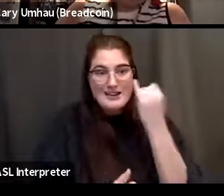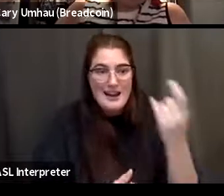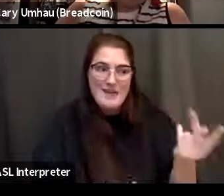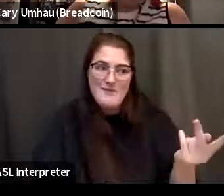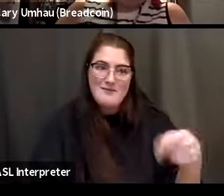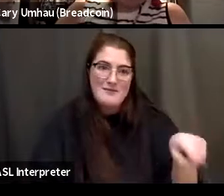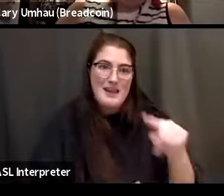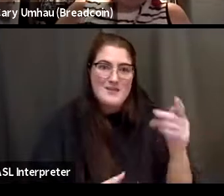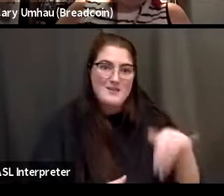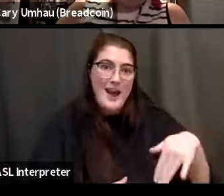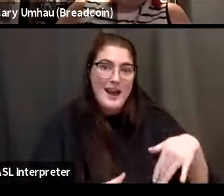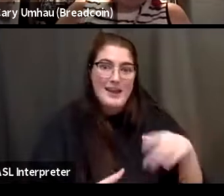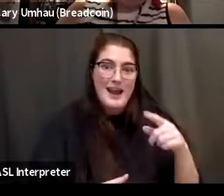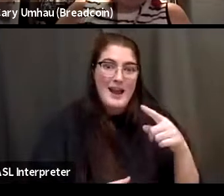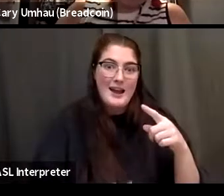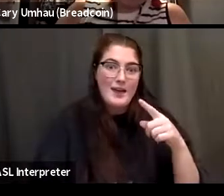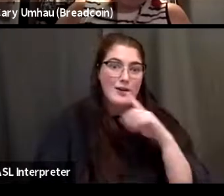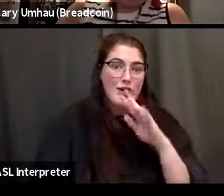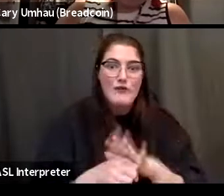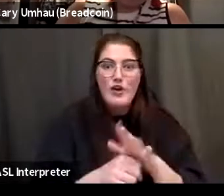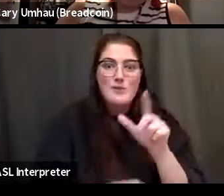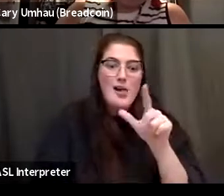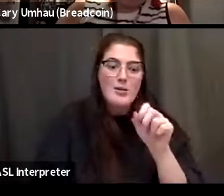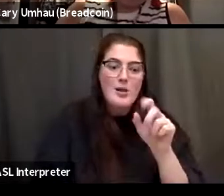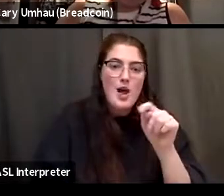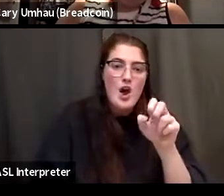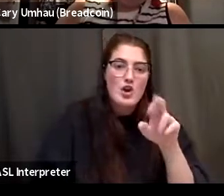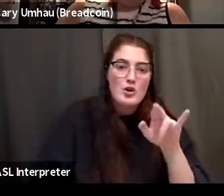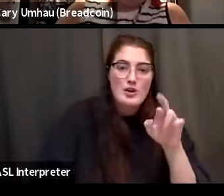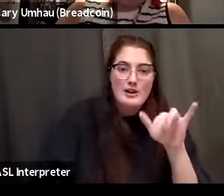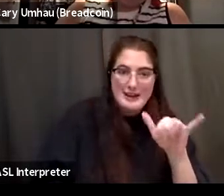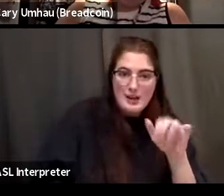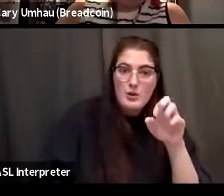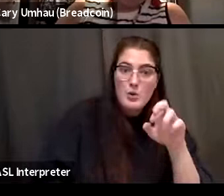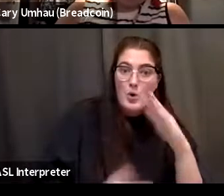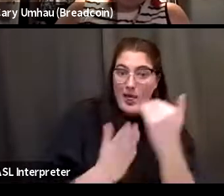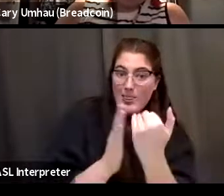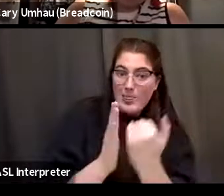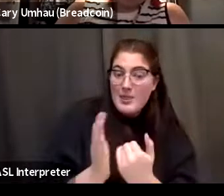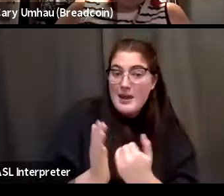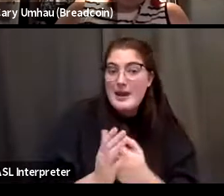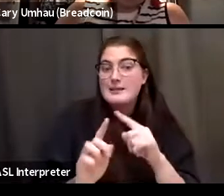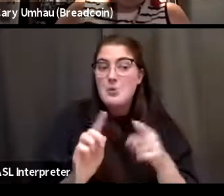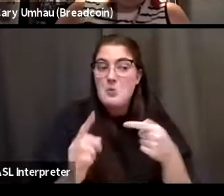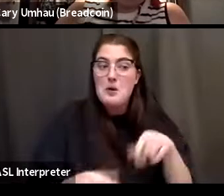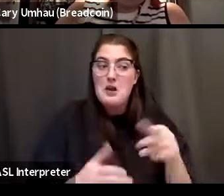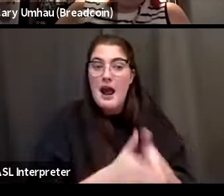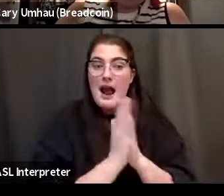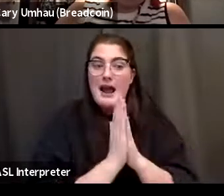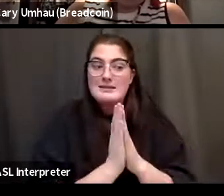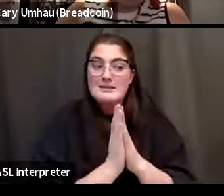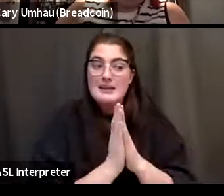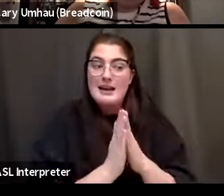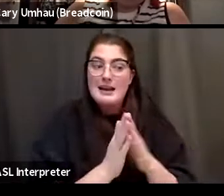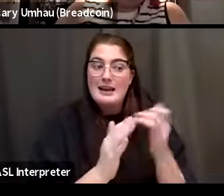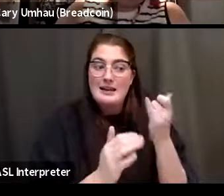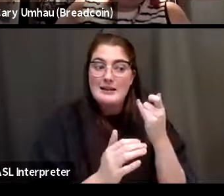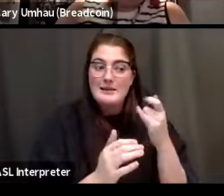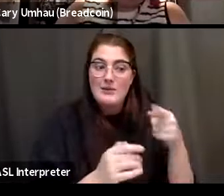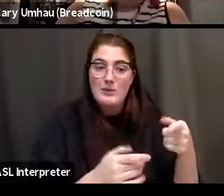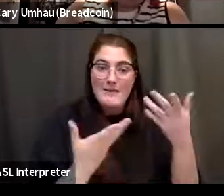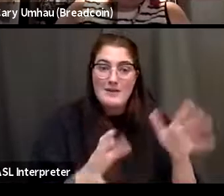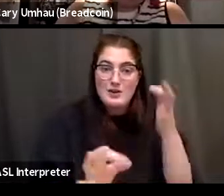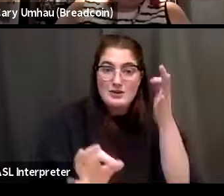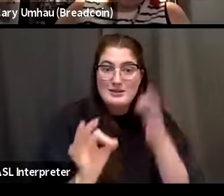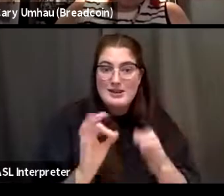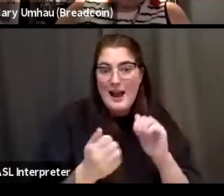lottery or a list just yet, but we are asking that, once they do decide how they're going to move forward,